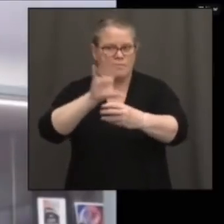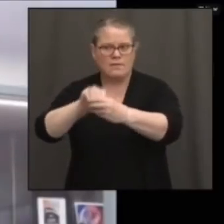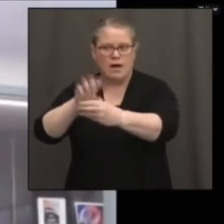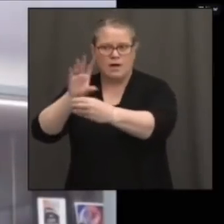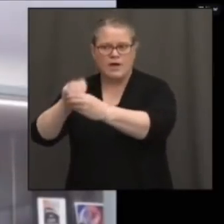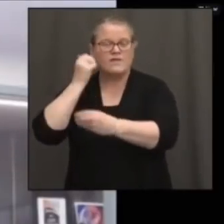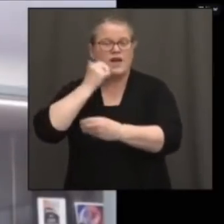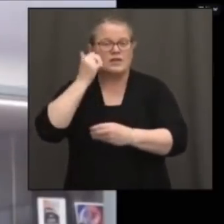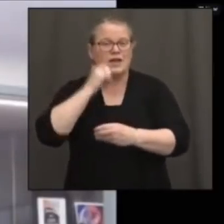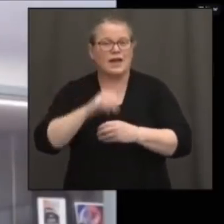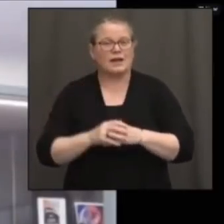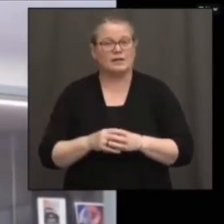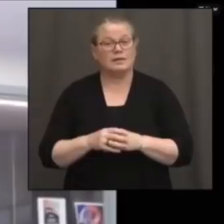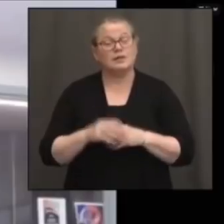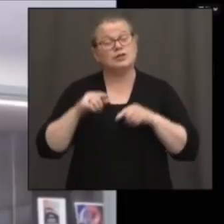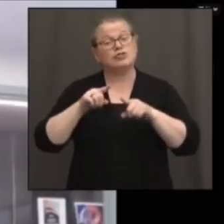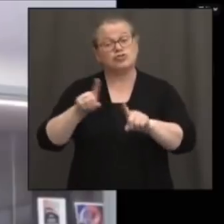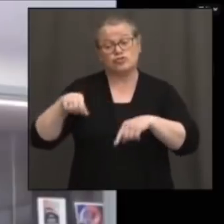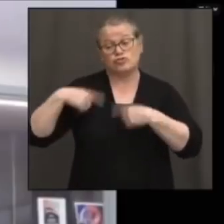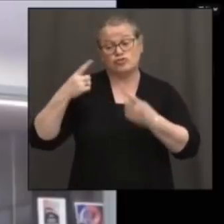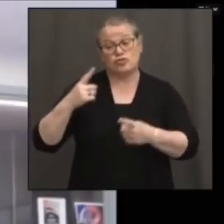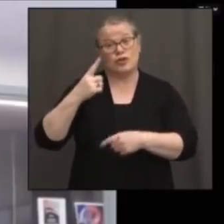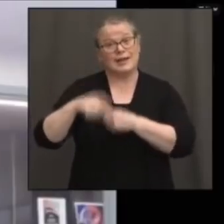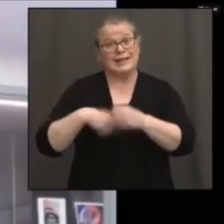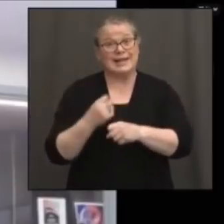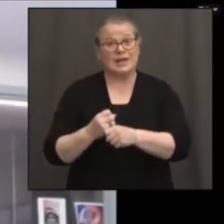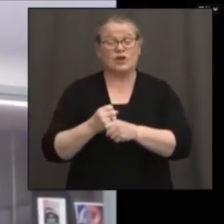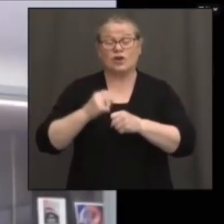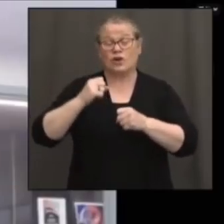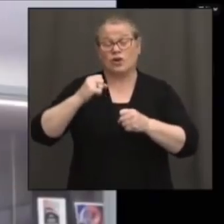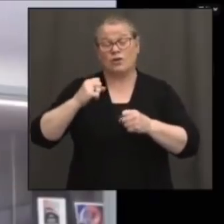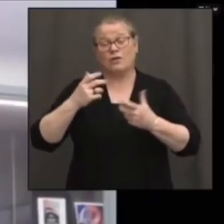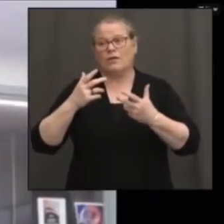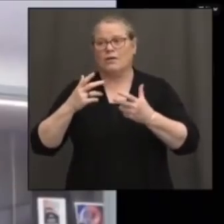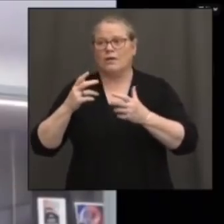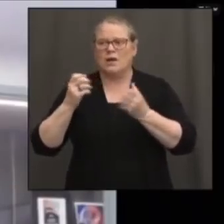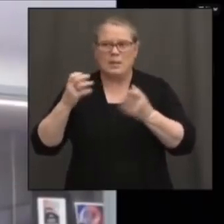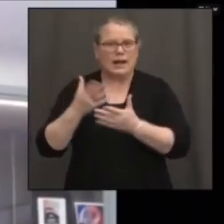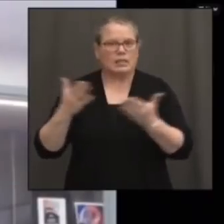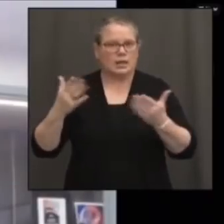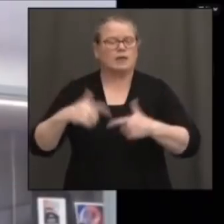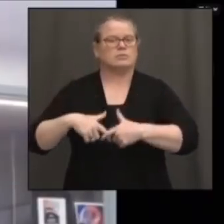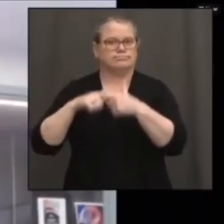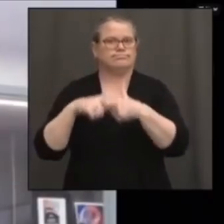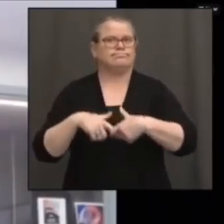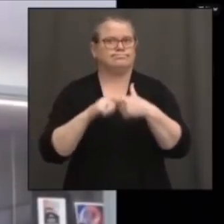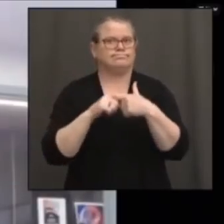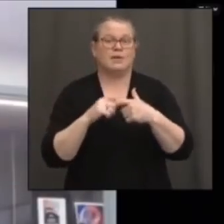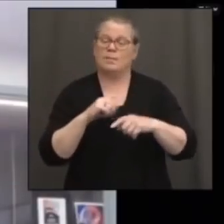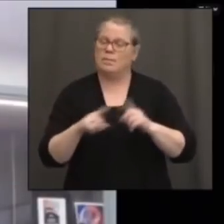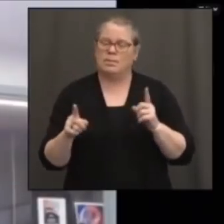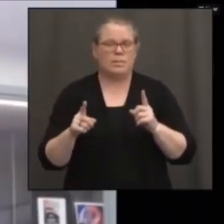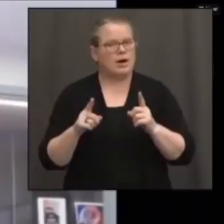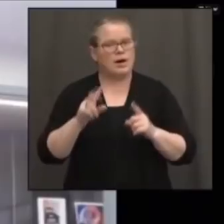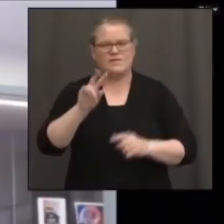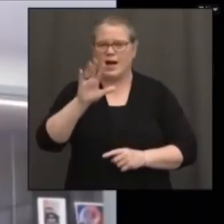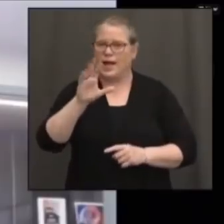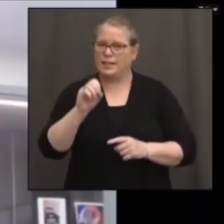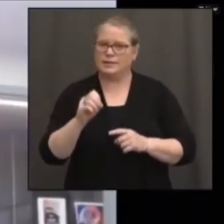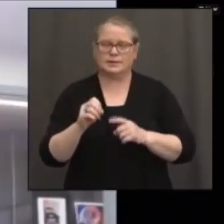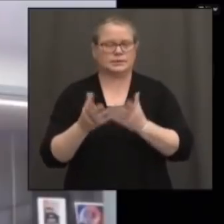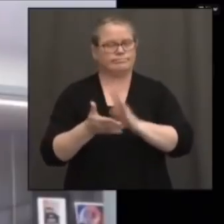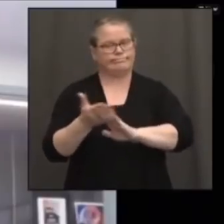not one of those things. There are shots fired in our neighborhoods on a daily basis. The number of non-fatal shootings